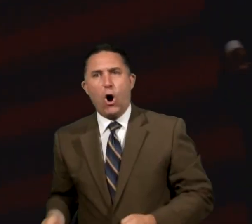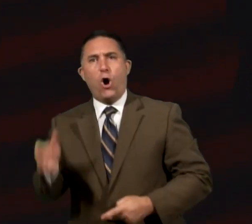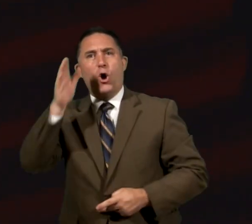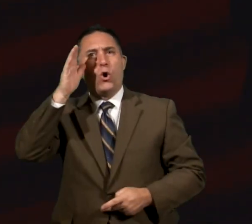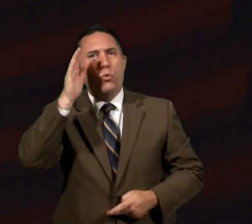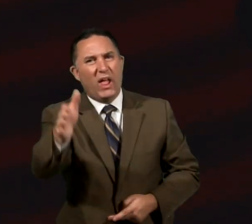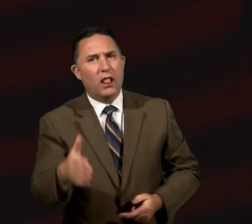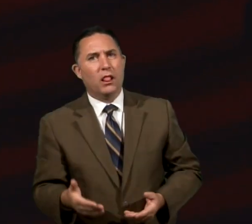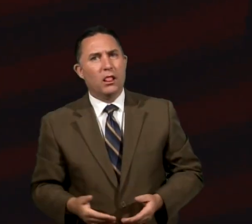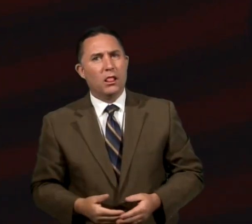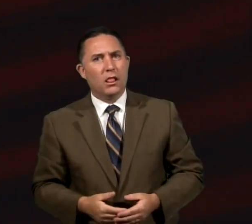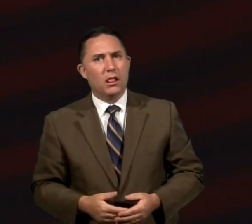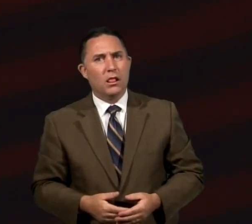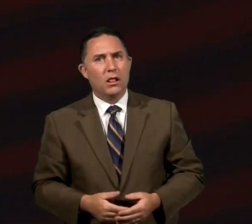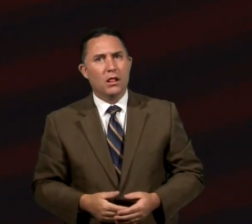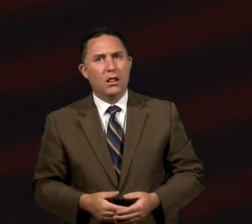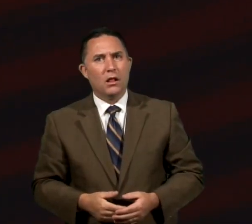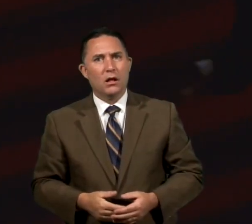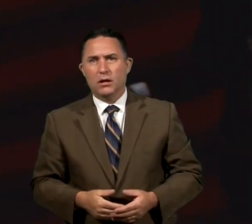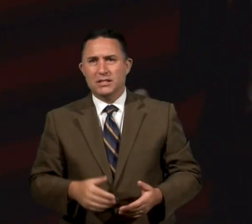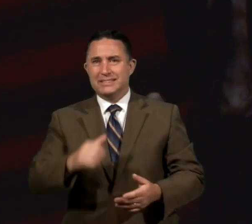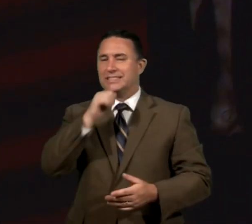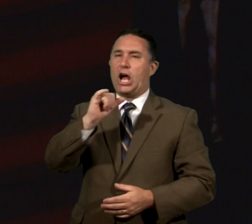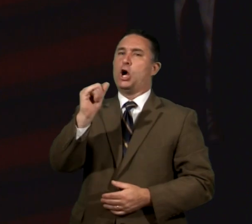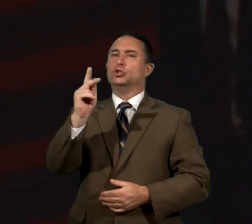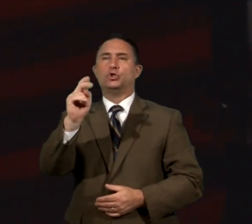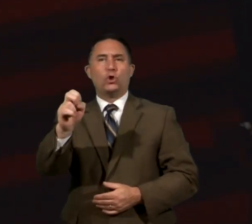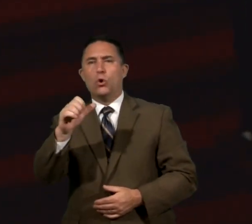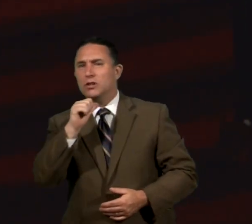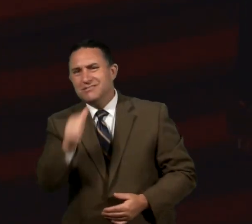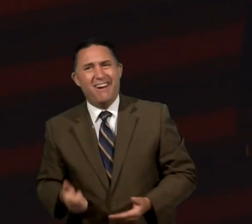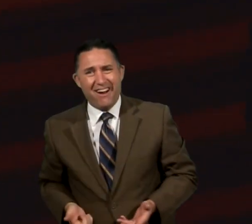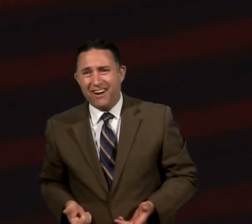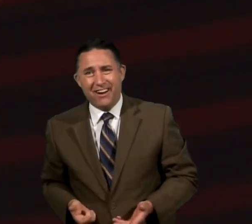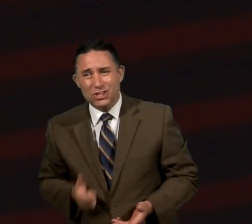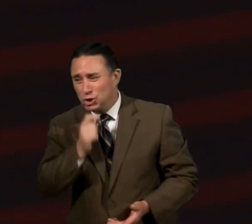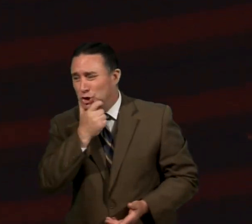Come on. This thing is no joke.